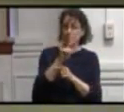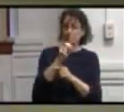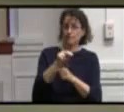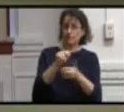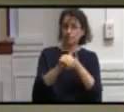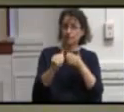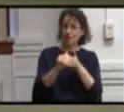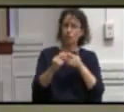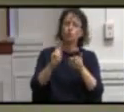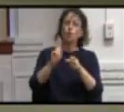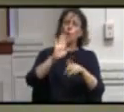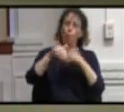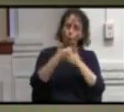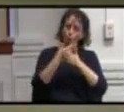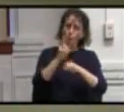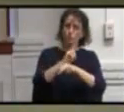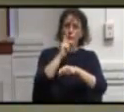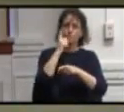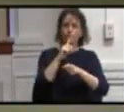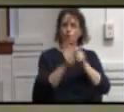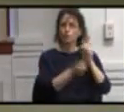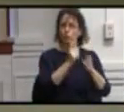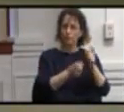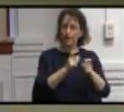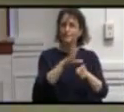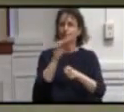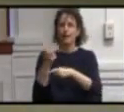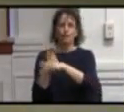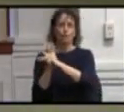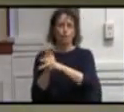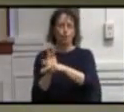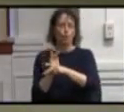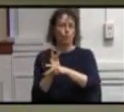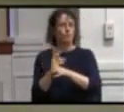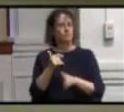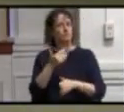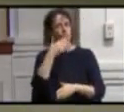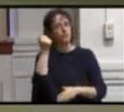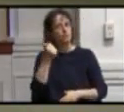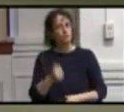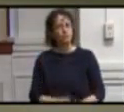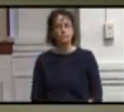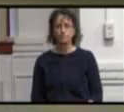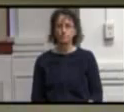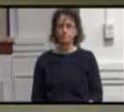Since we heard about this money in the early part of the year,